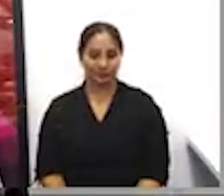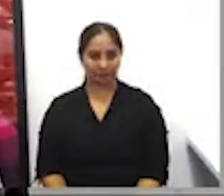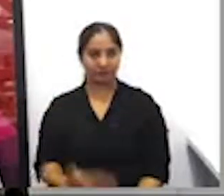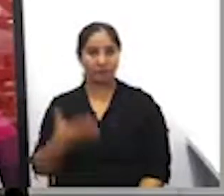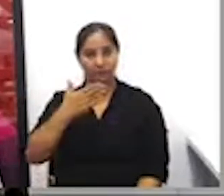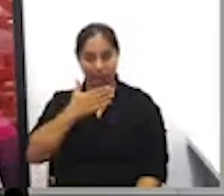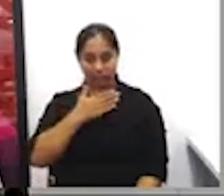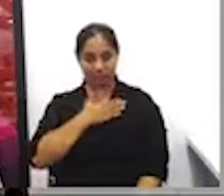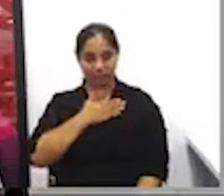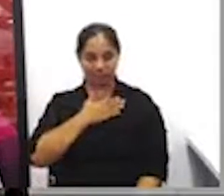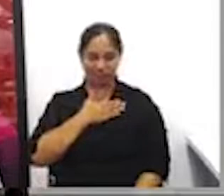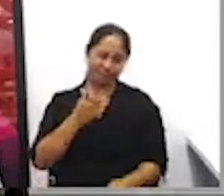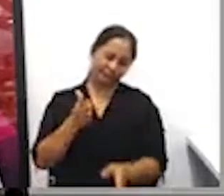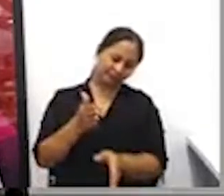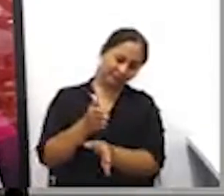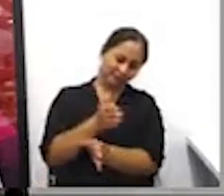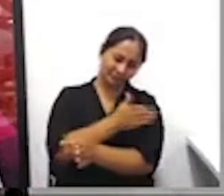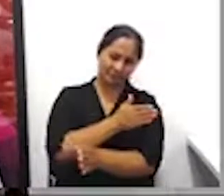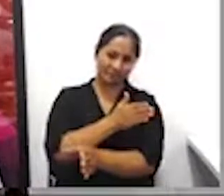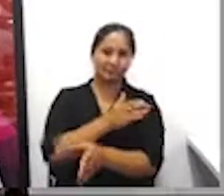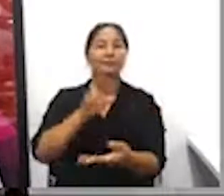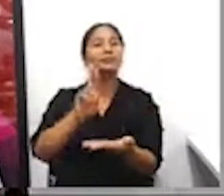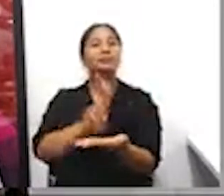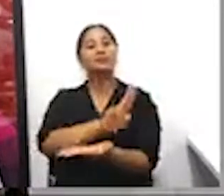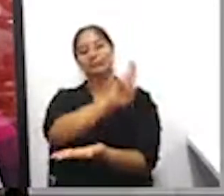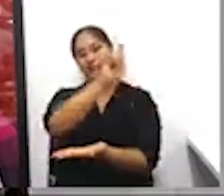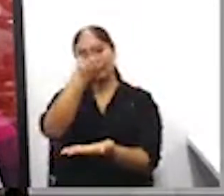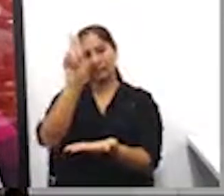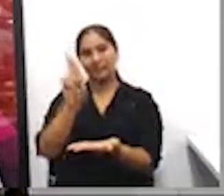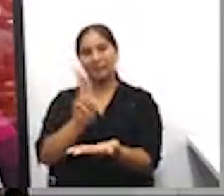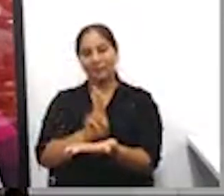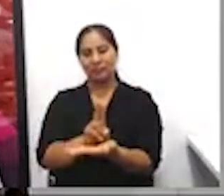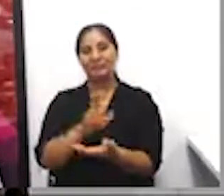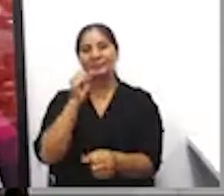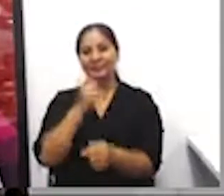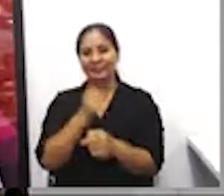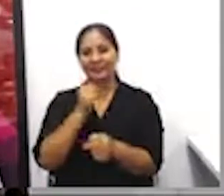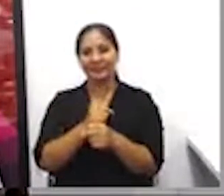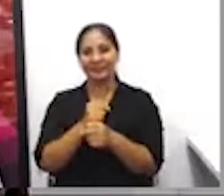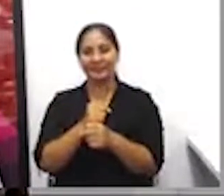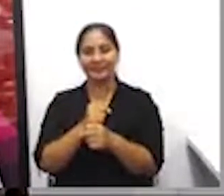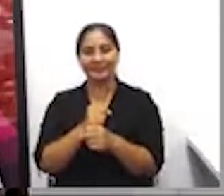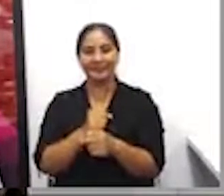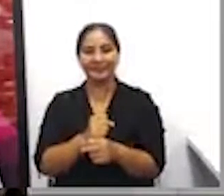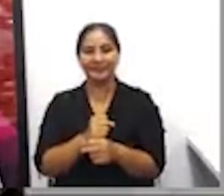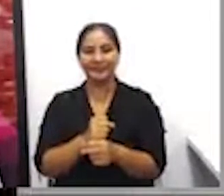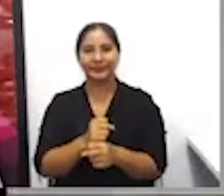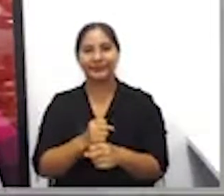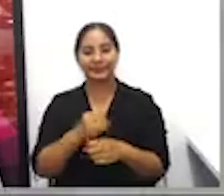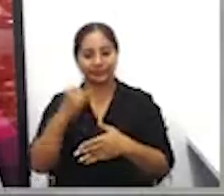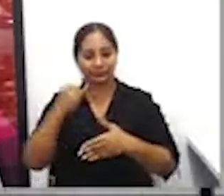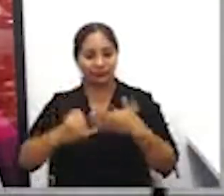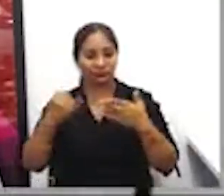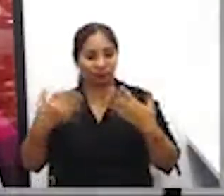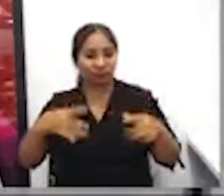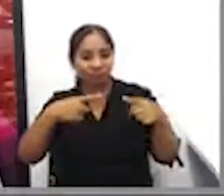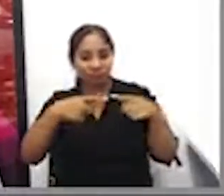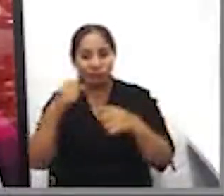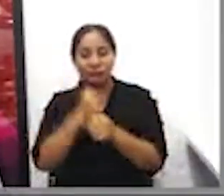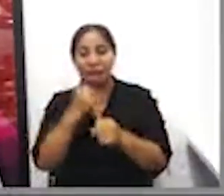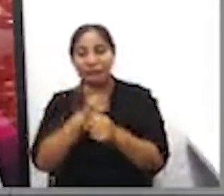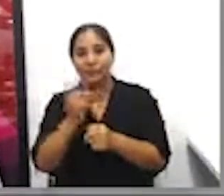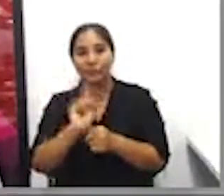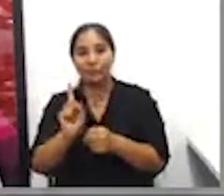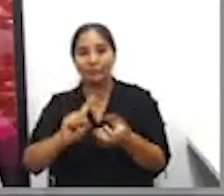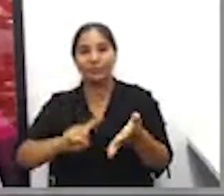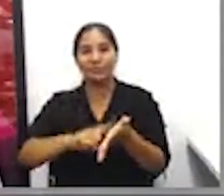college, my first job was as a social worker, but I didn't have a